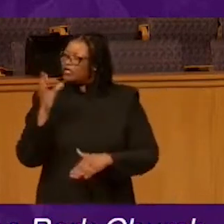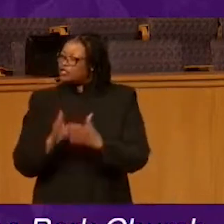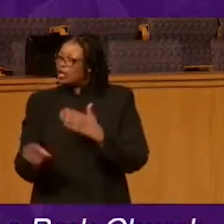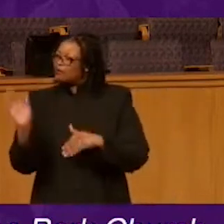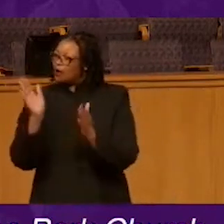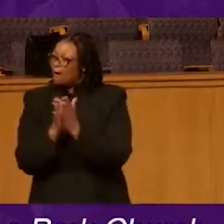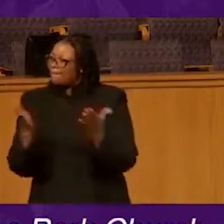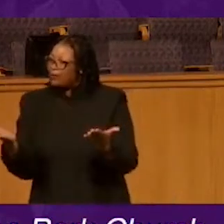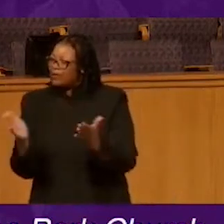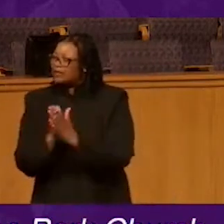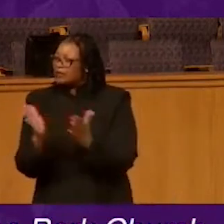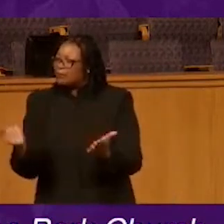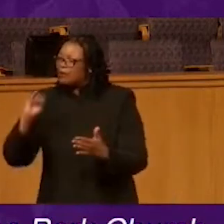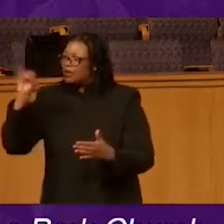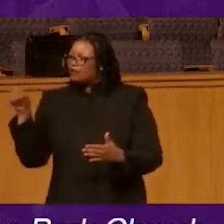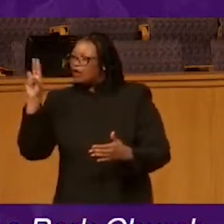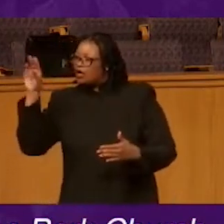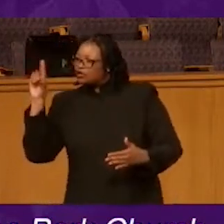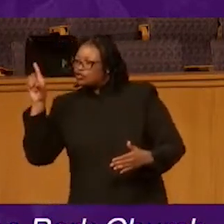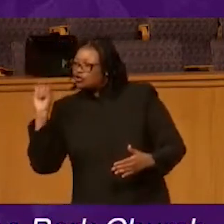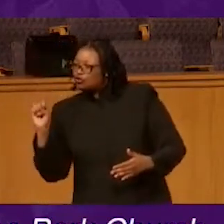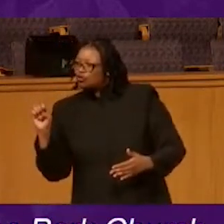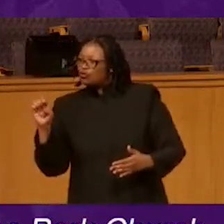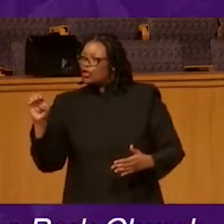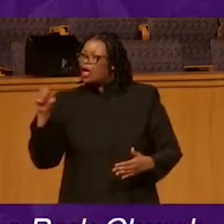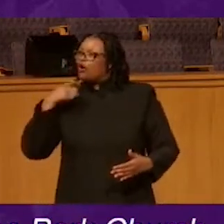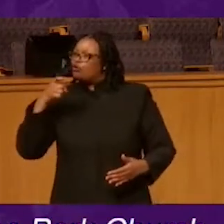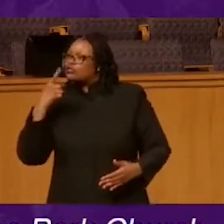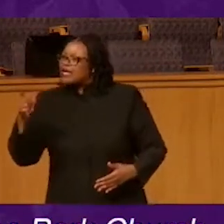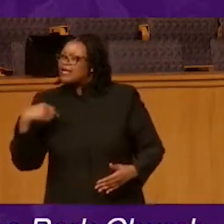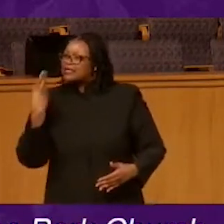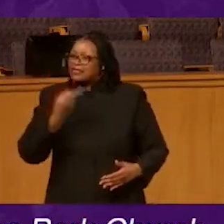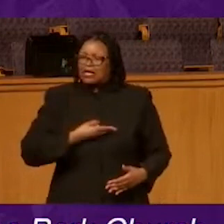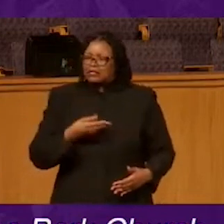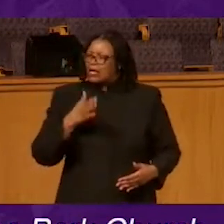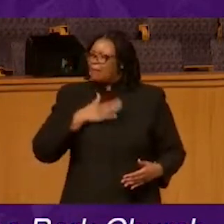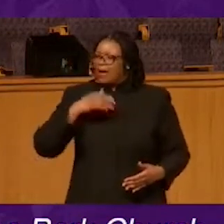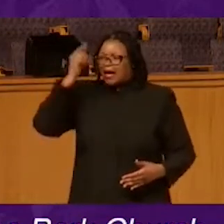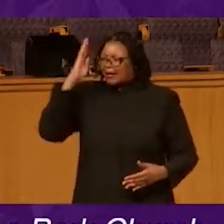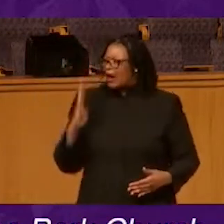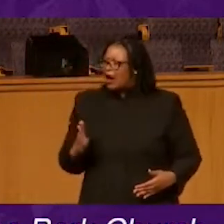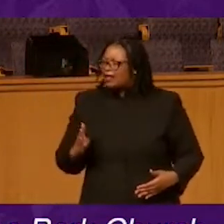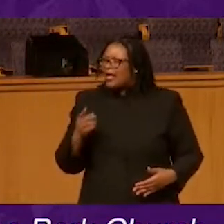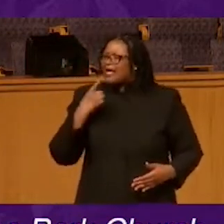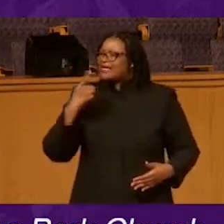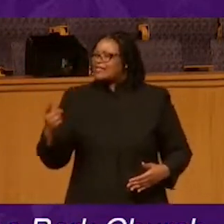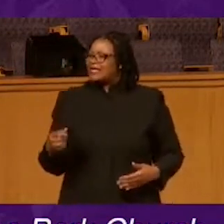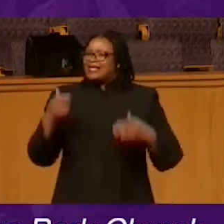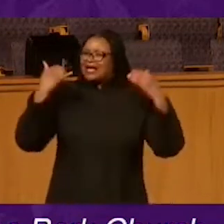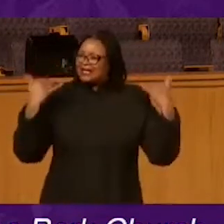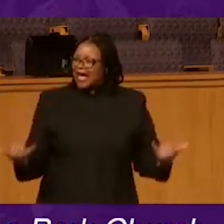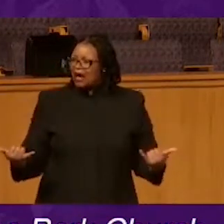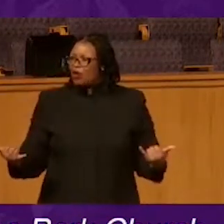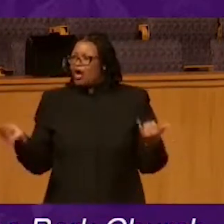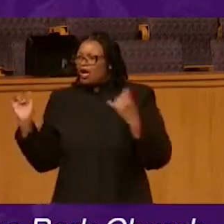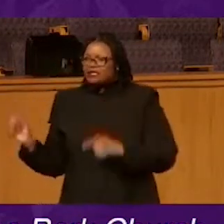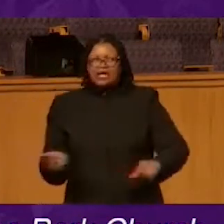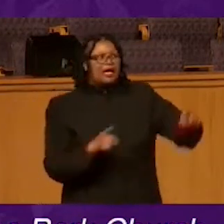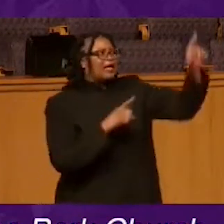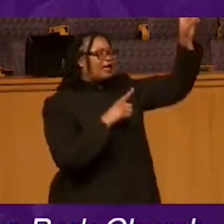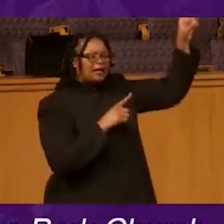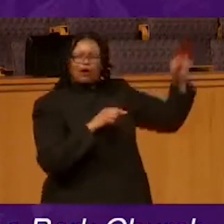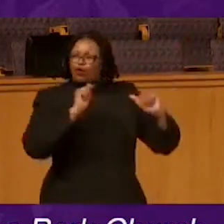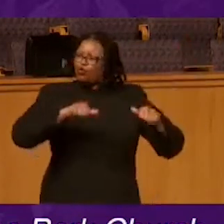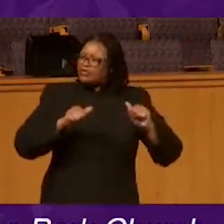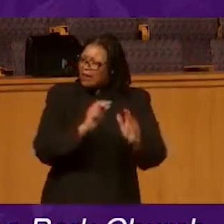the book of Jude, and it's Jude who tells us, my God, he tells us, now unto him who is